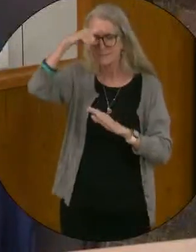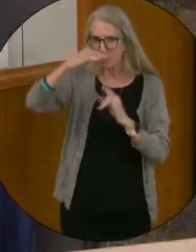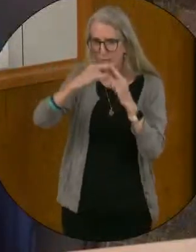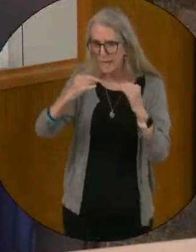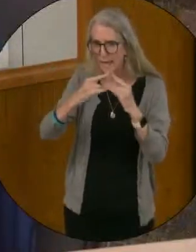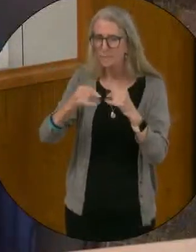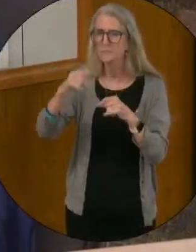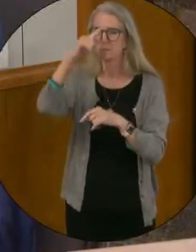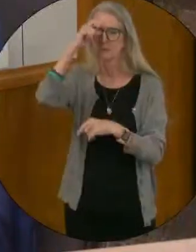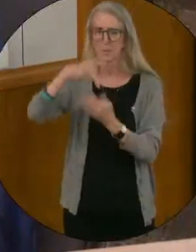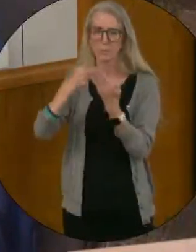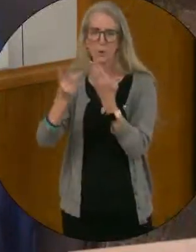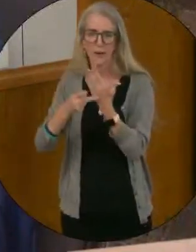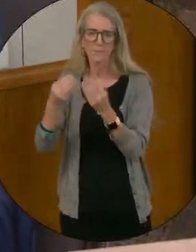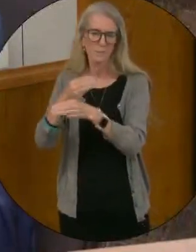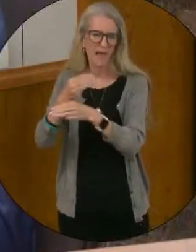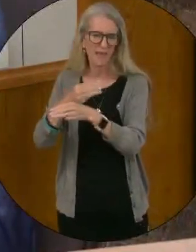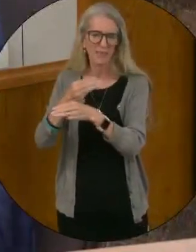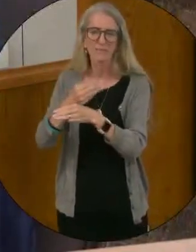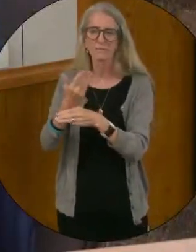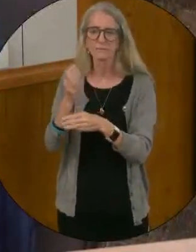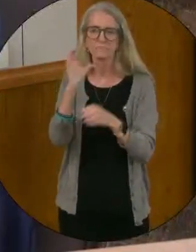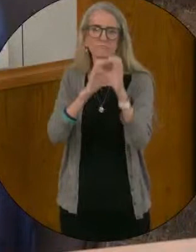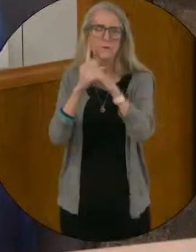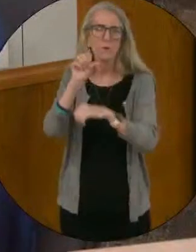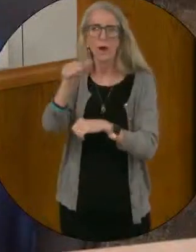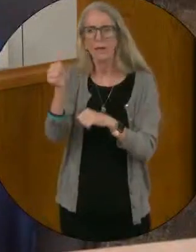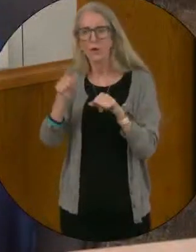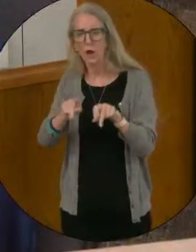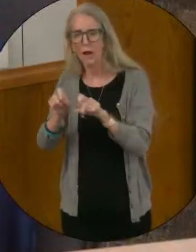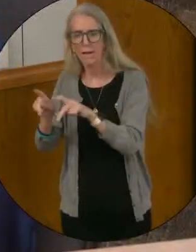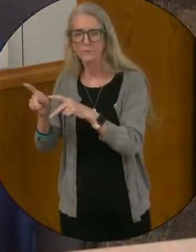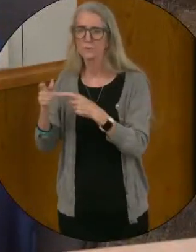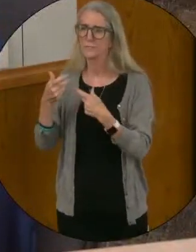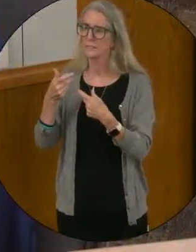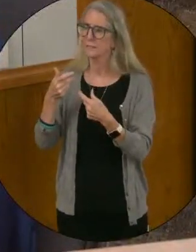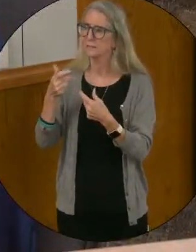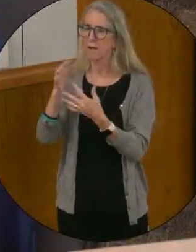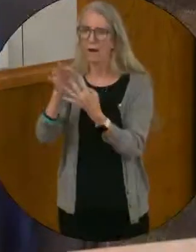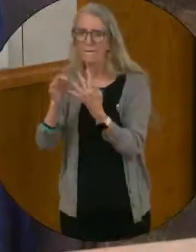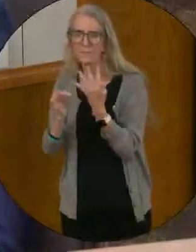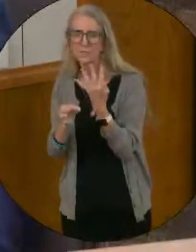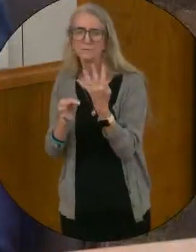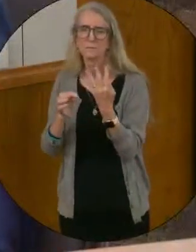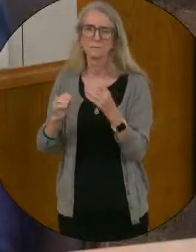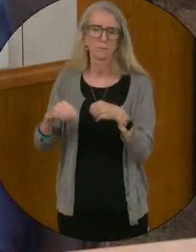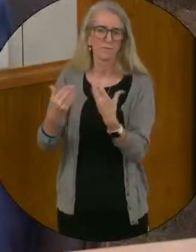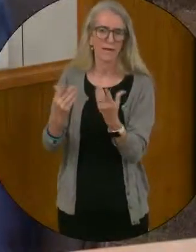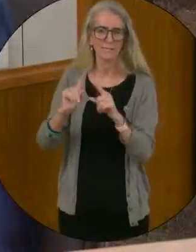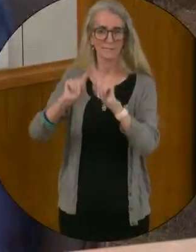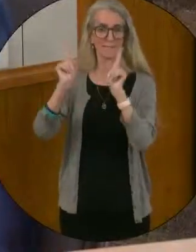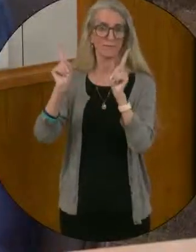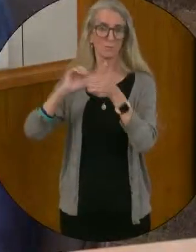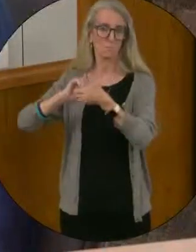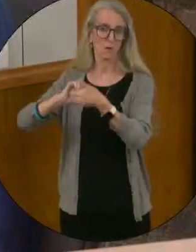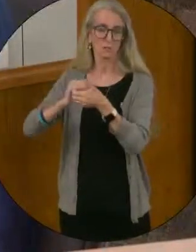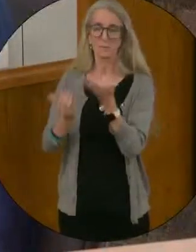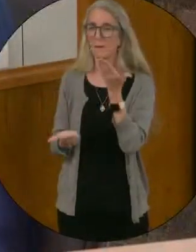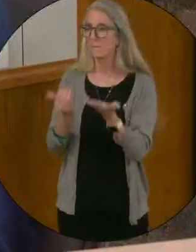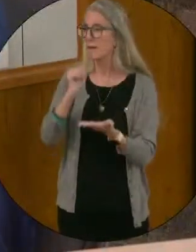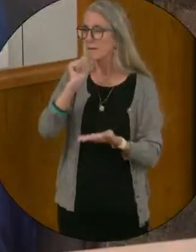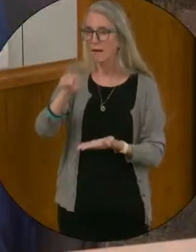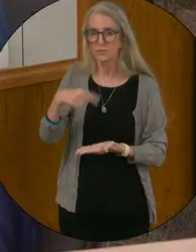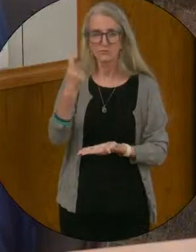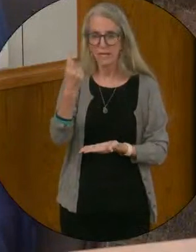our math. He's looking for other options to provide a different partnership. And it may not just